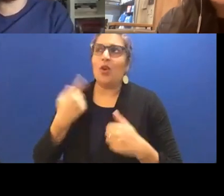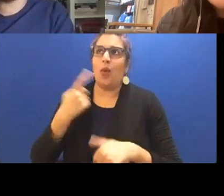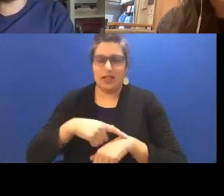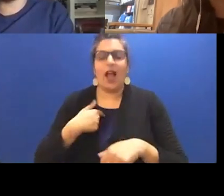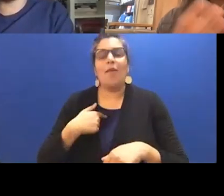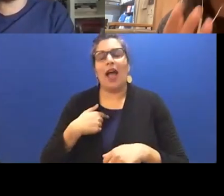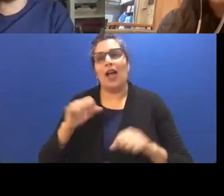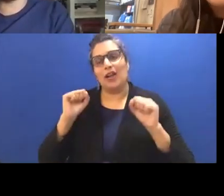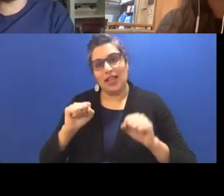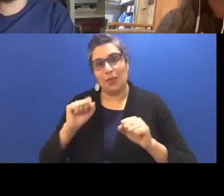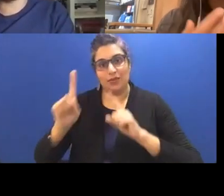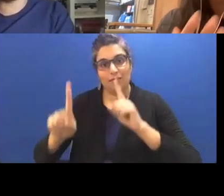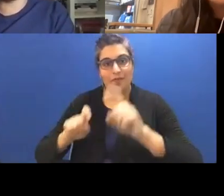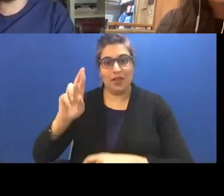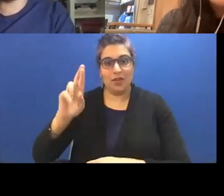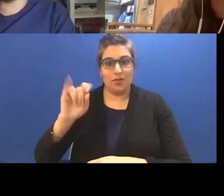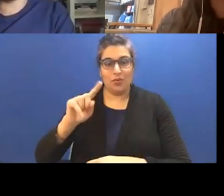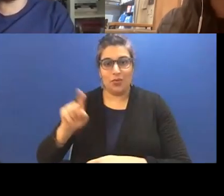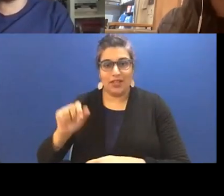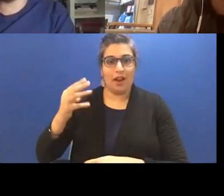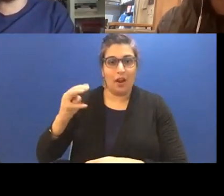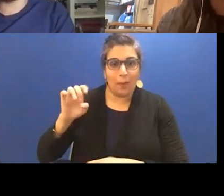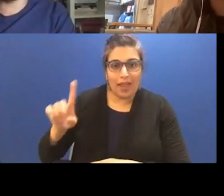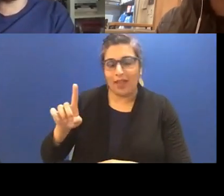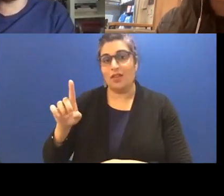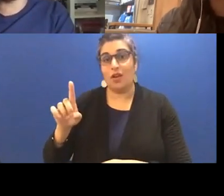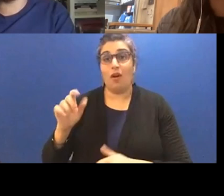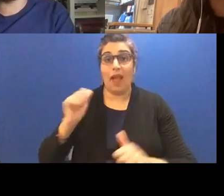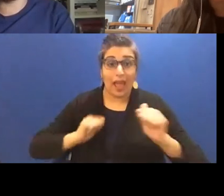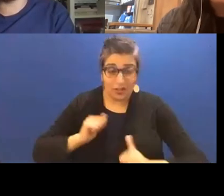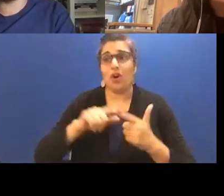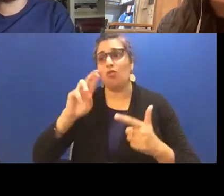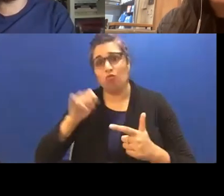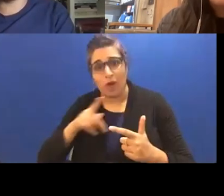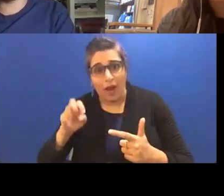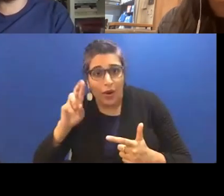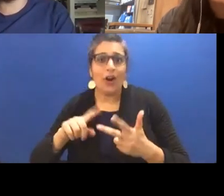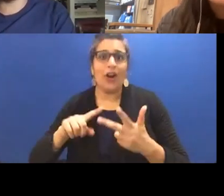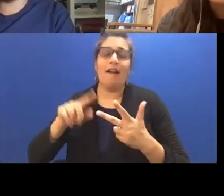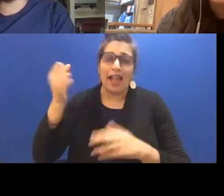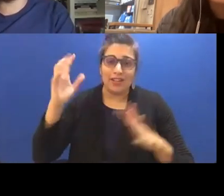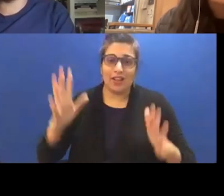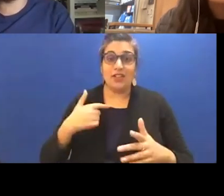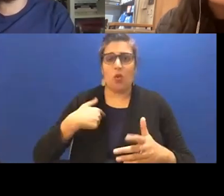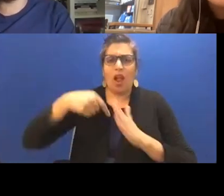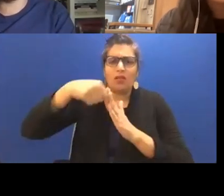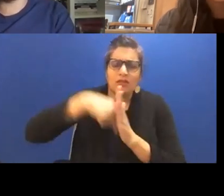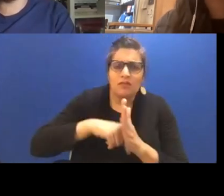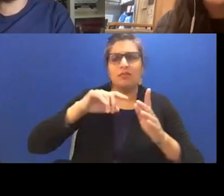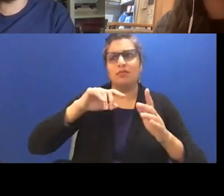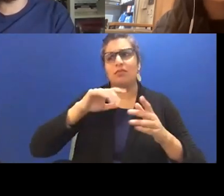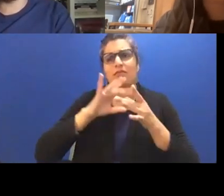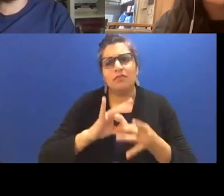a noted actor, but he's also a rapper and musician and activist. And we had a really deep conversation on culture. What is culture? And